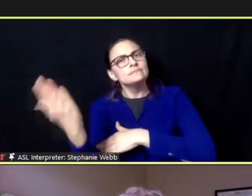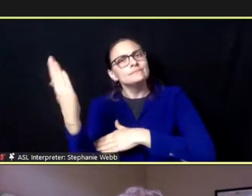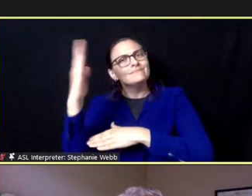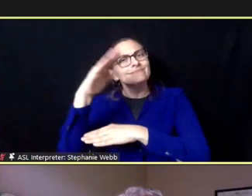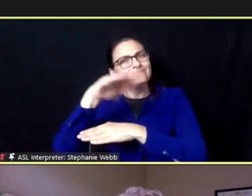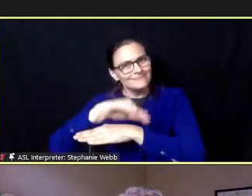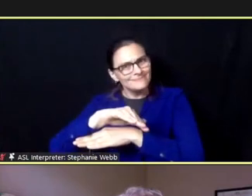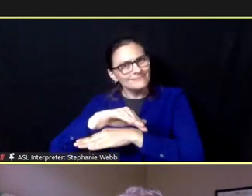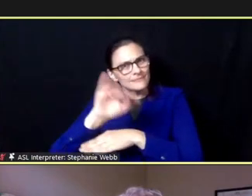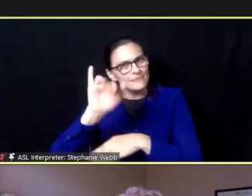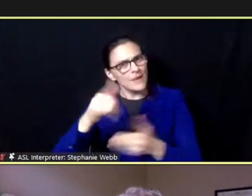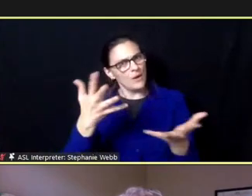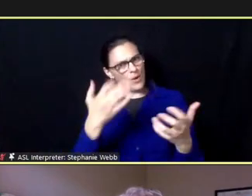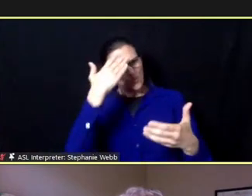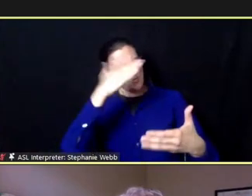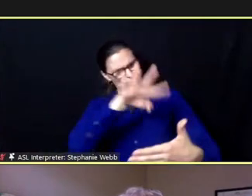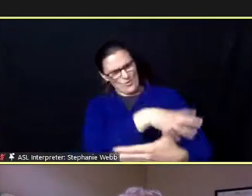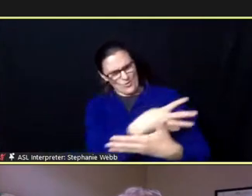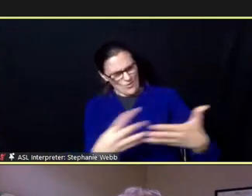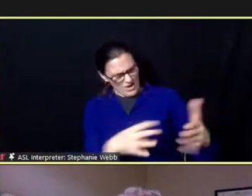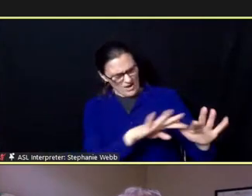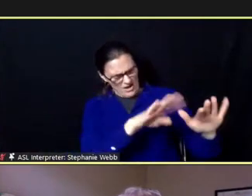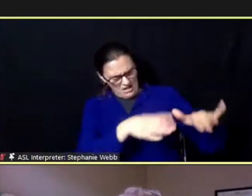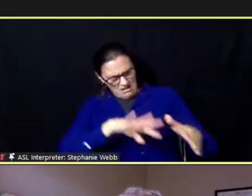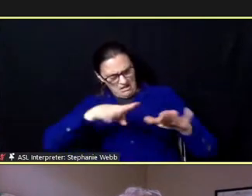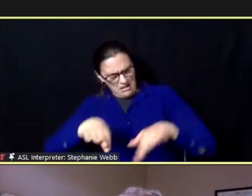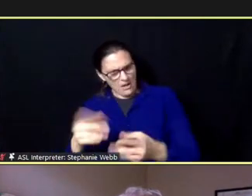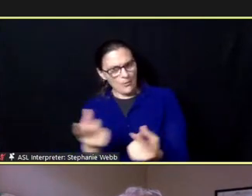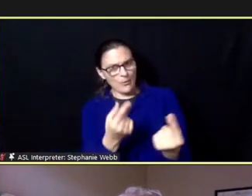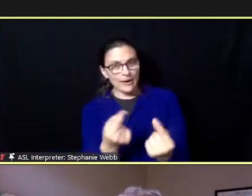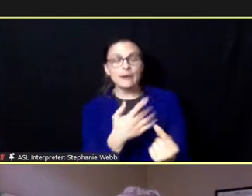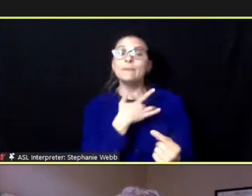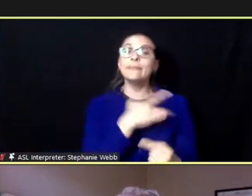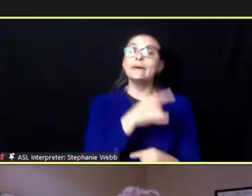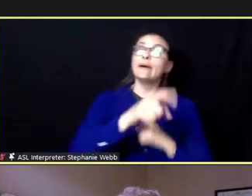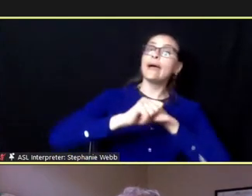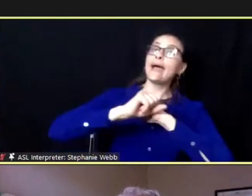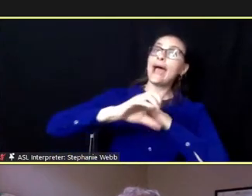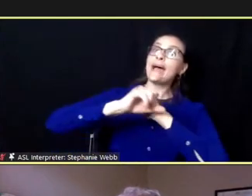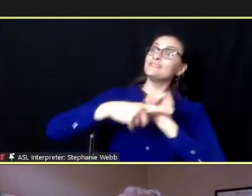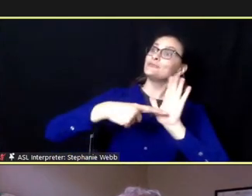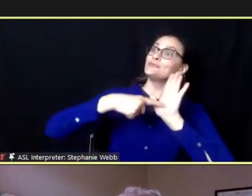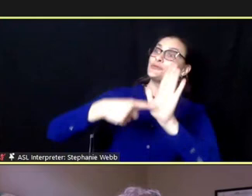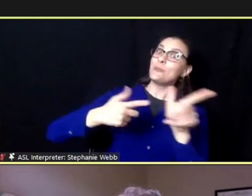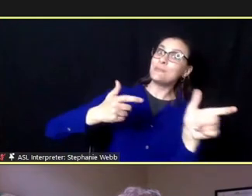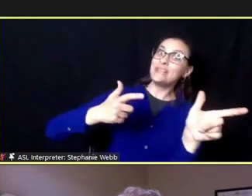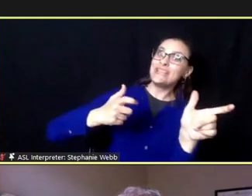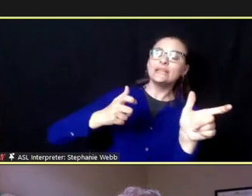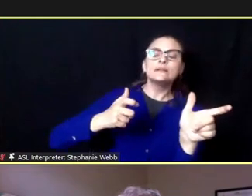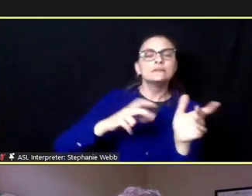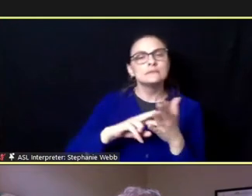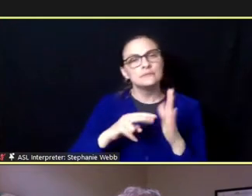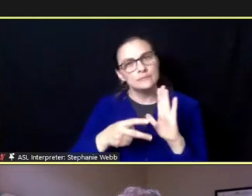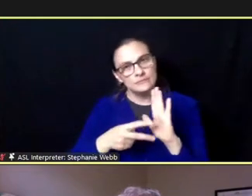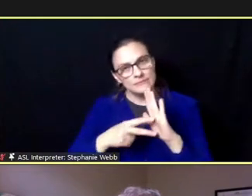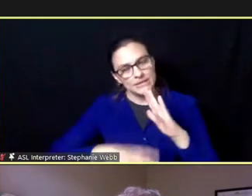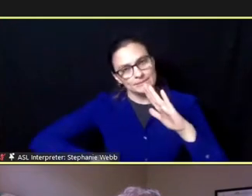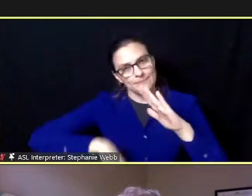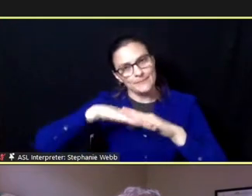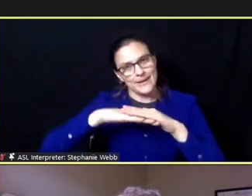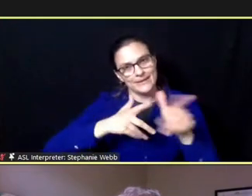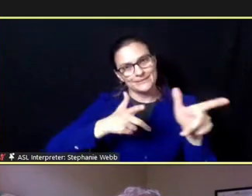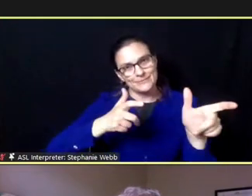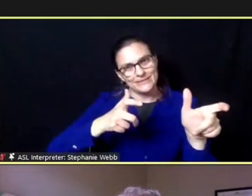speeds and give you very little idea of actual capability during